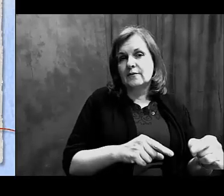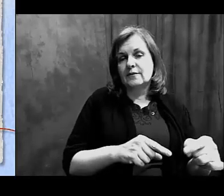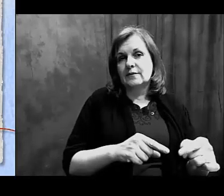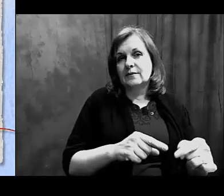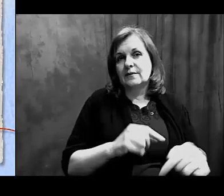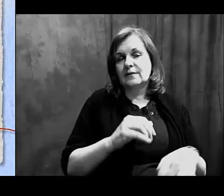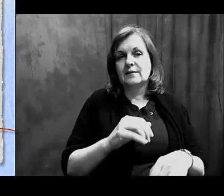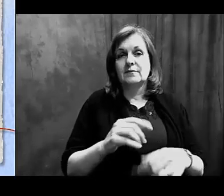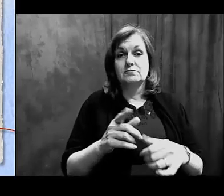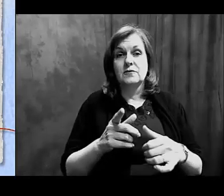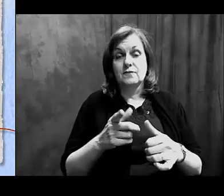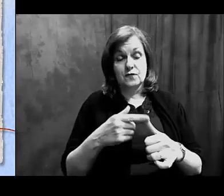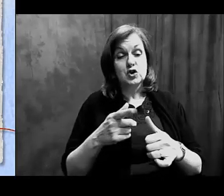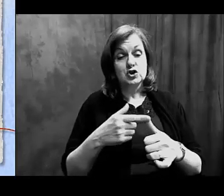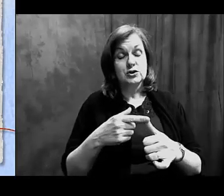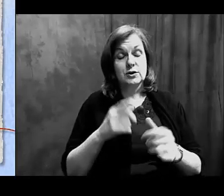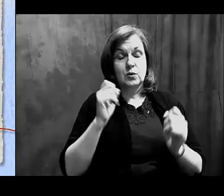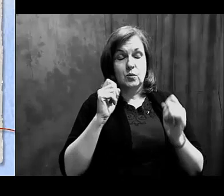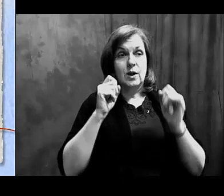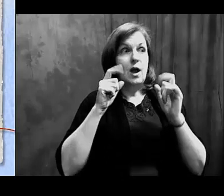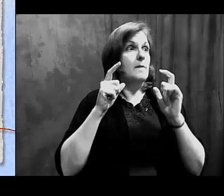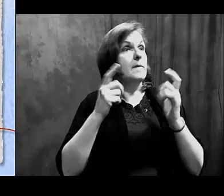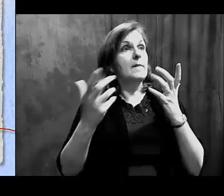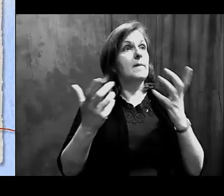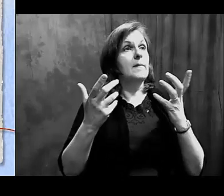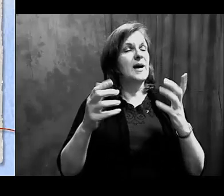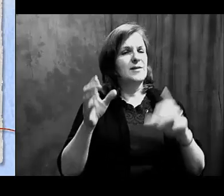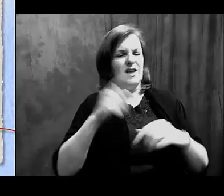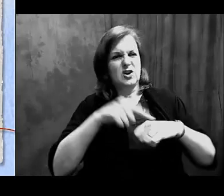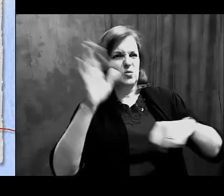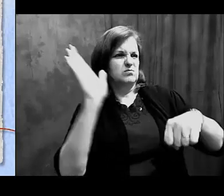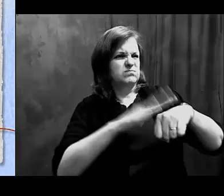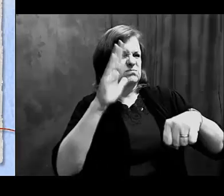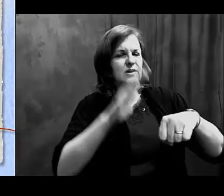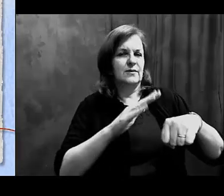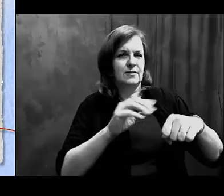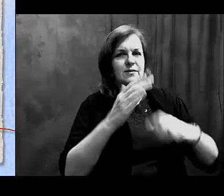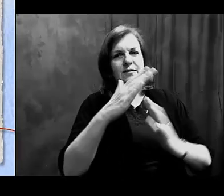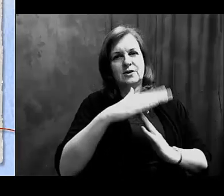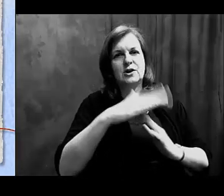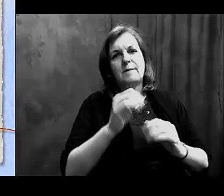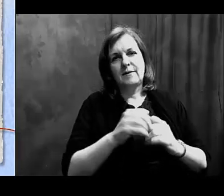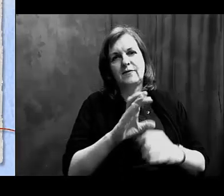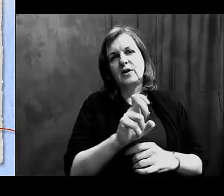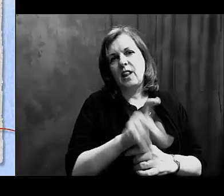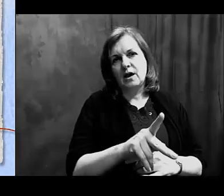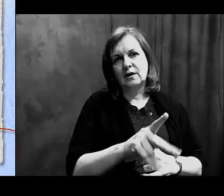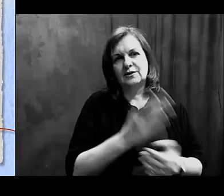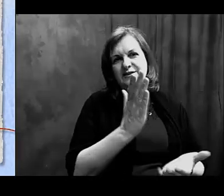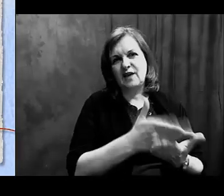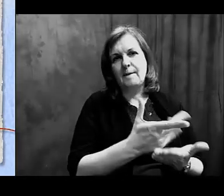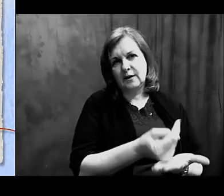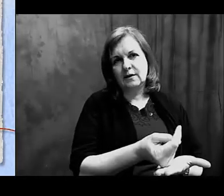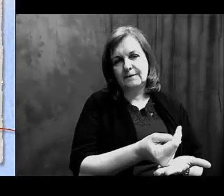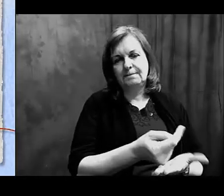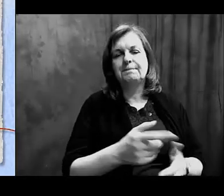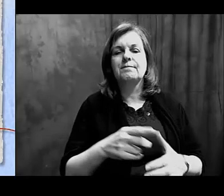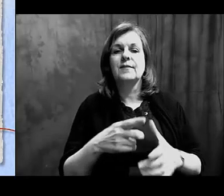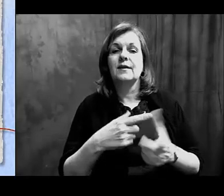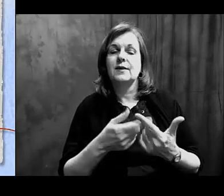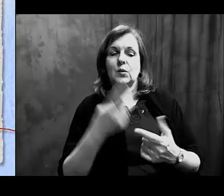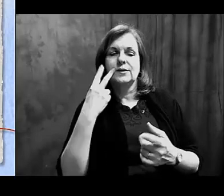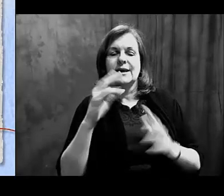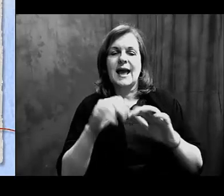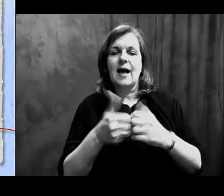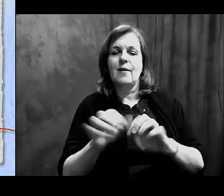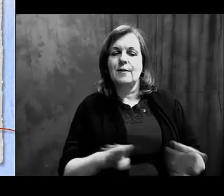first, we look at you having a very stereotypical response to it, and you smack the top of your alarm clock, right? We'll look at how that